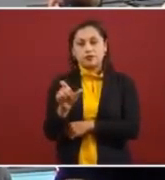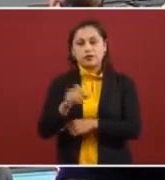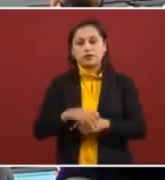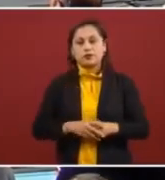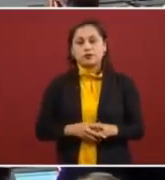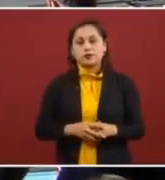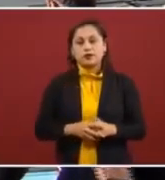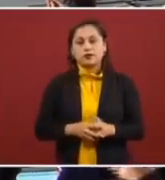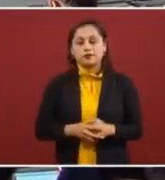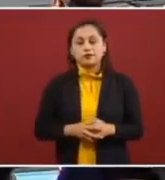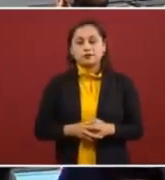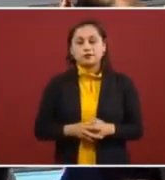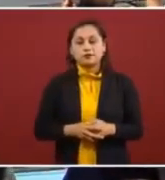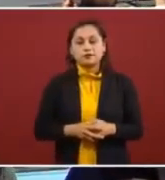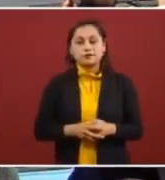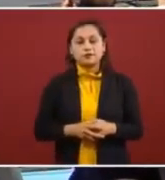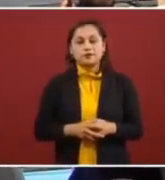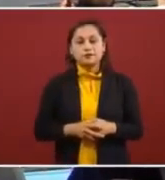Reclutamiento.